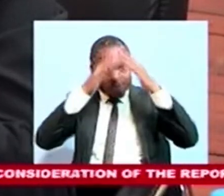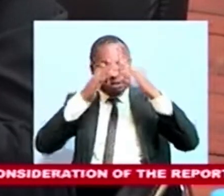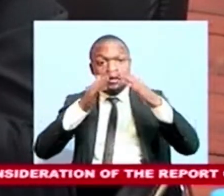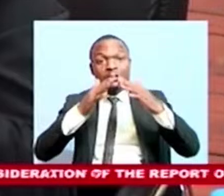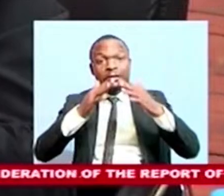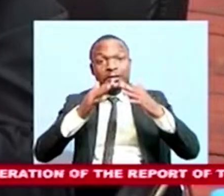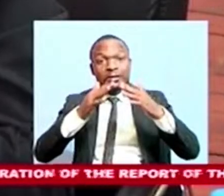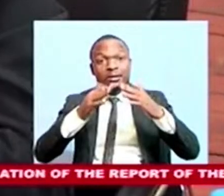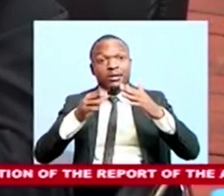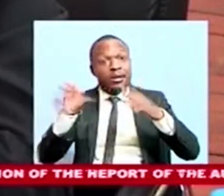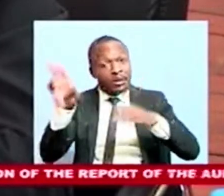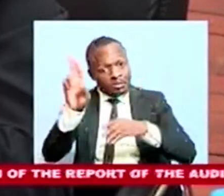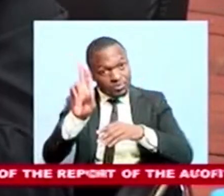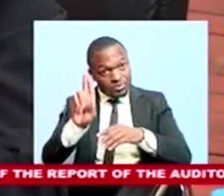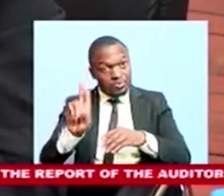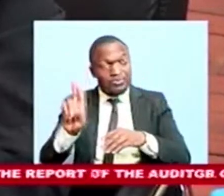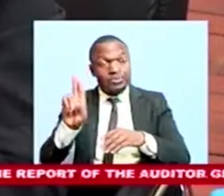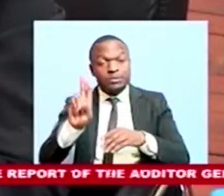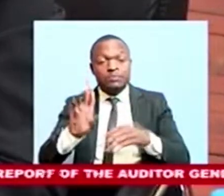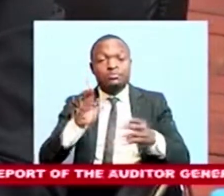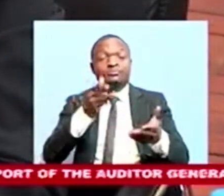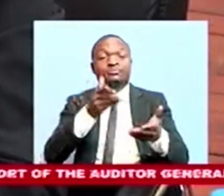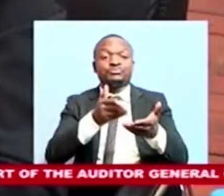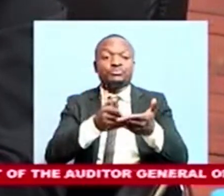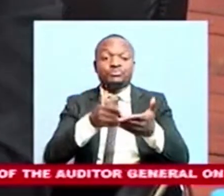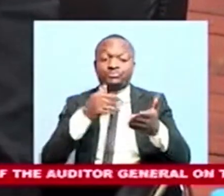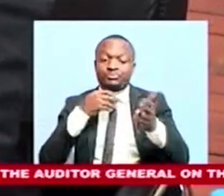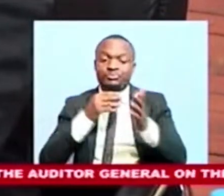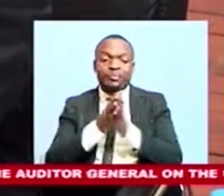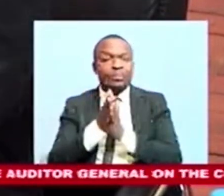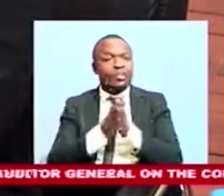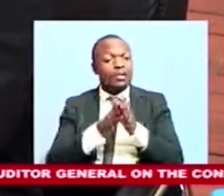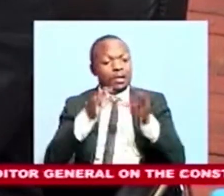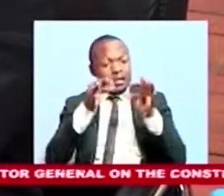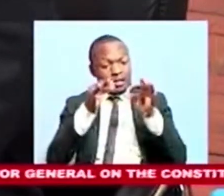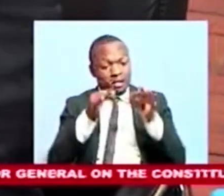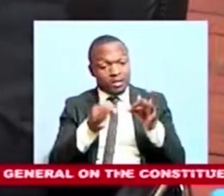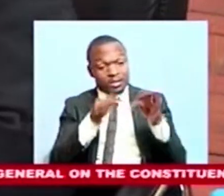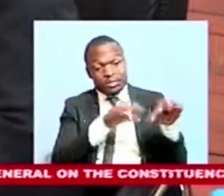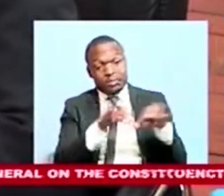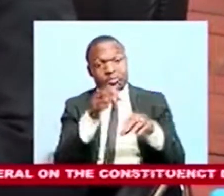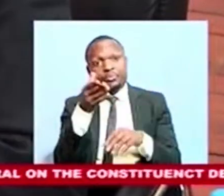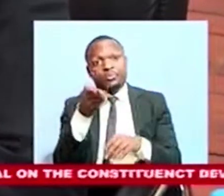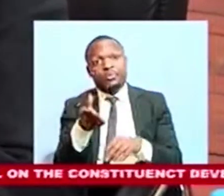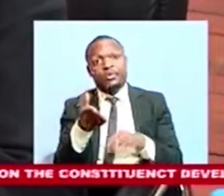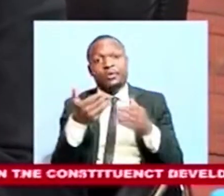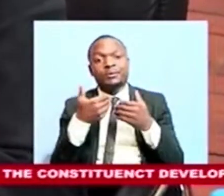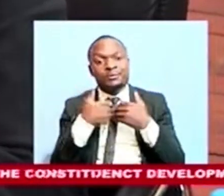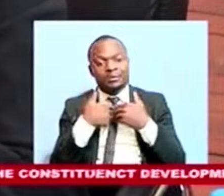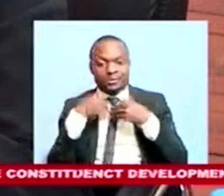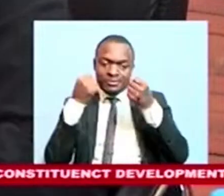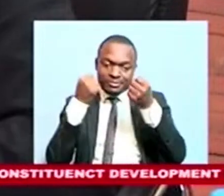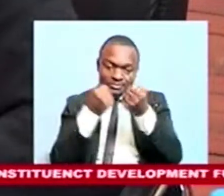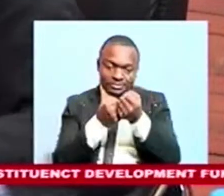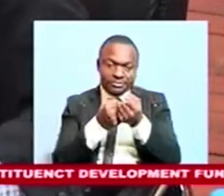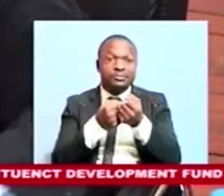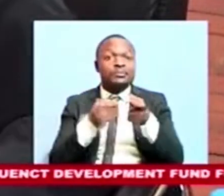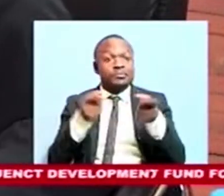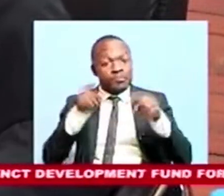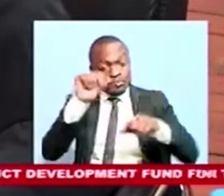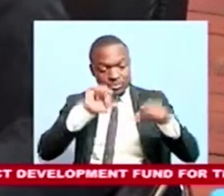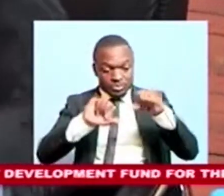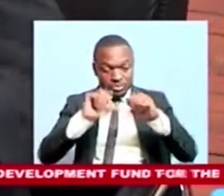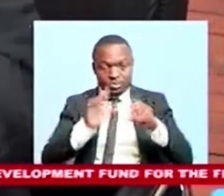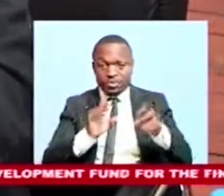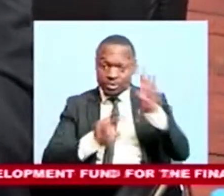authority to use such interest. Once you do that, you have a backing, and when auditors visit